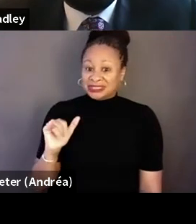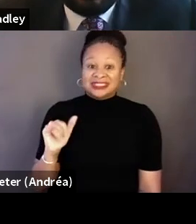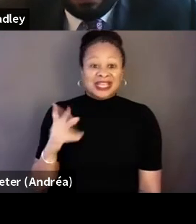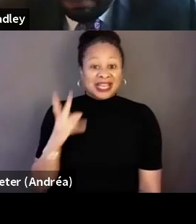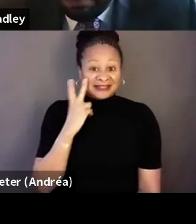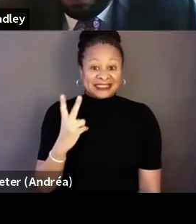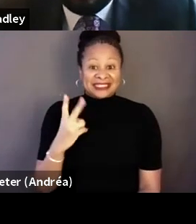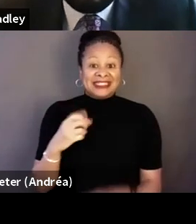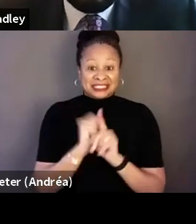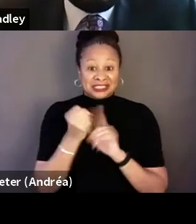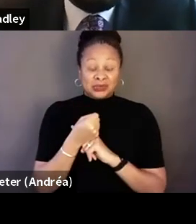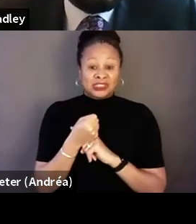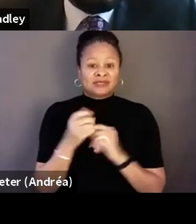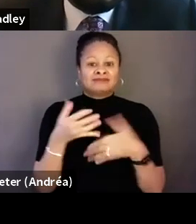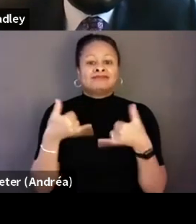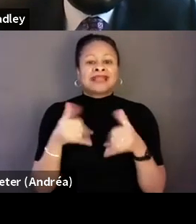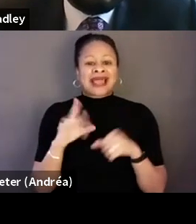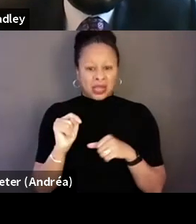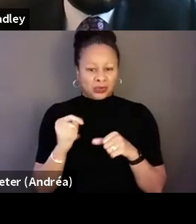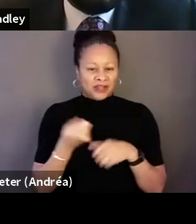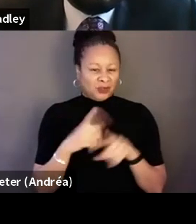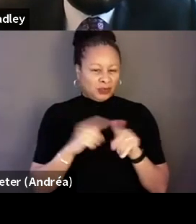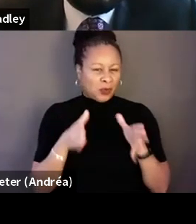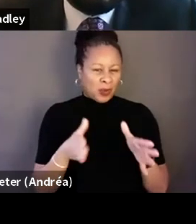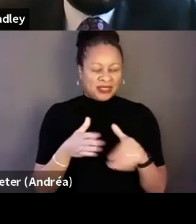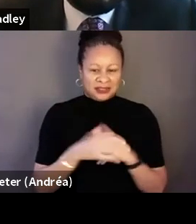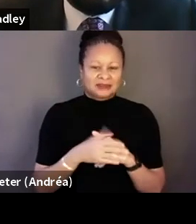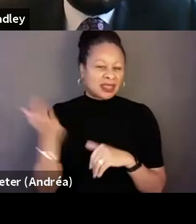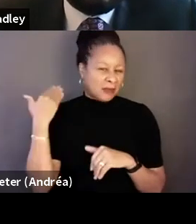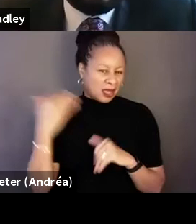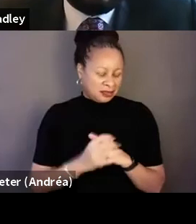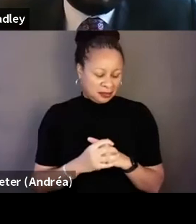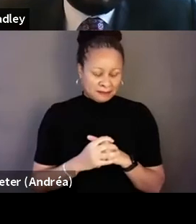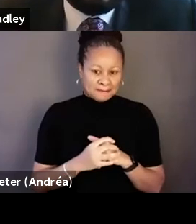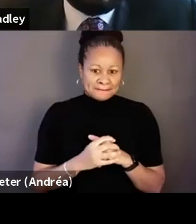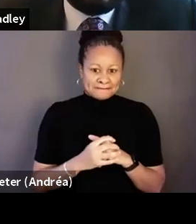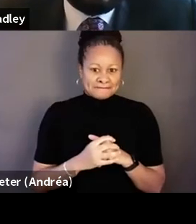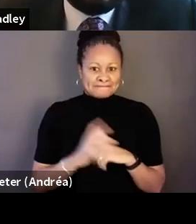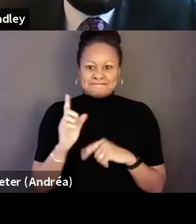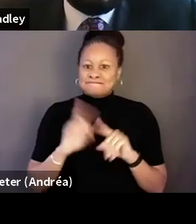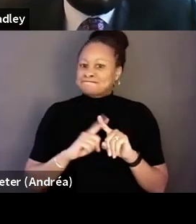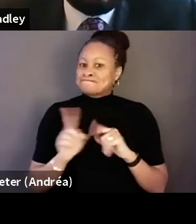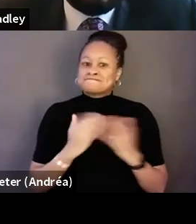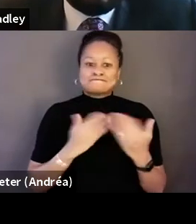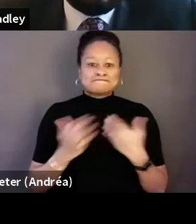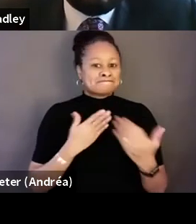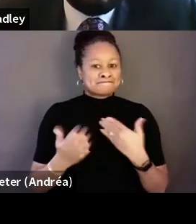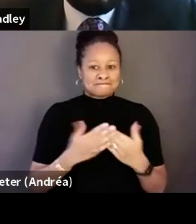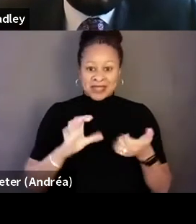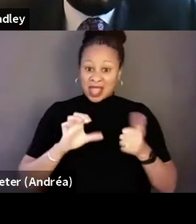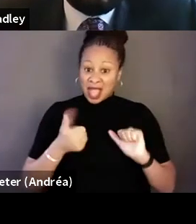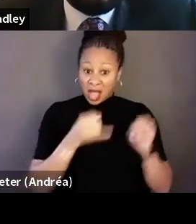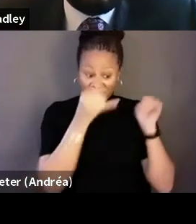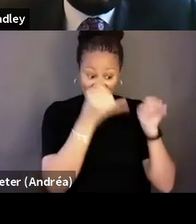situation play out a couple of different ways in my past. And regardless of how these